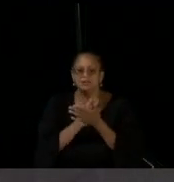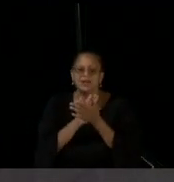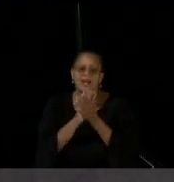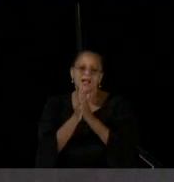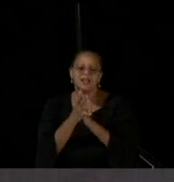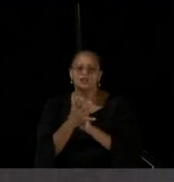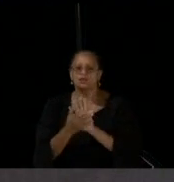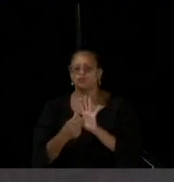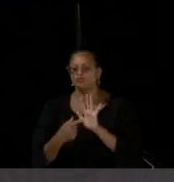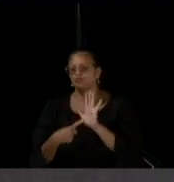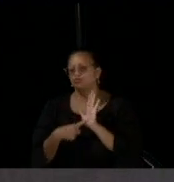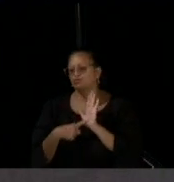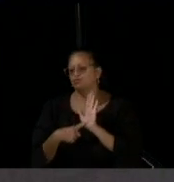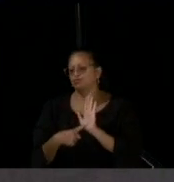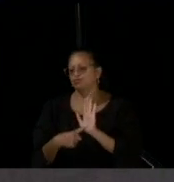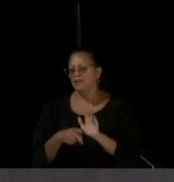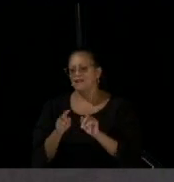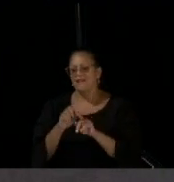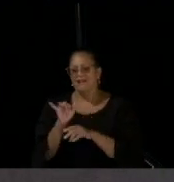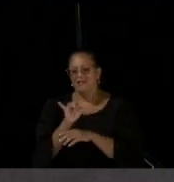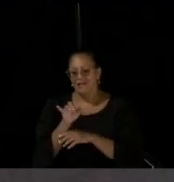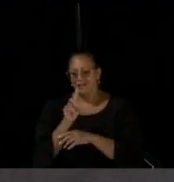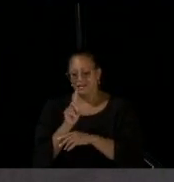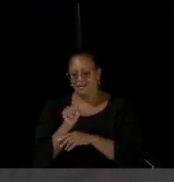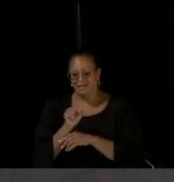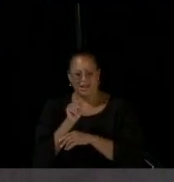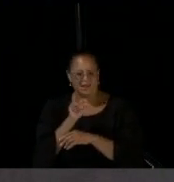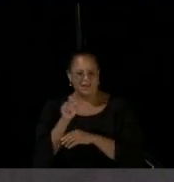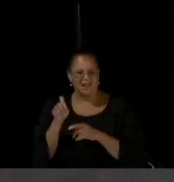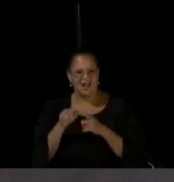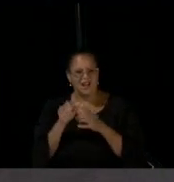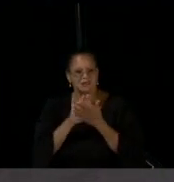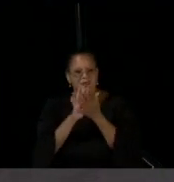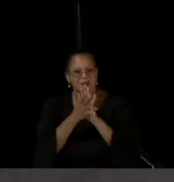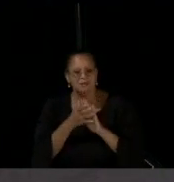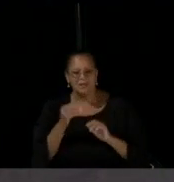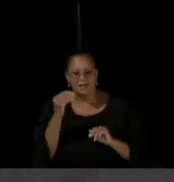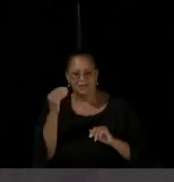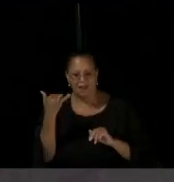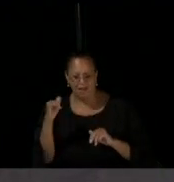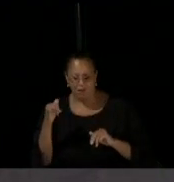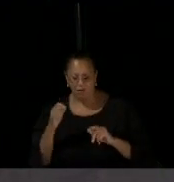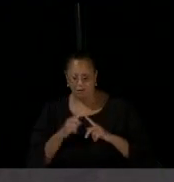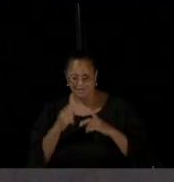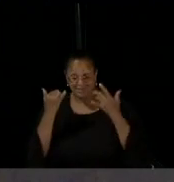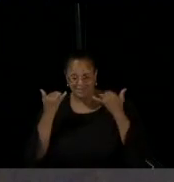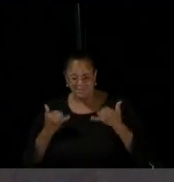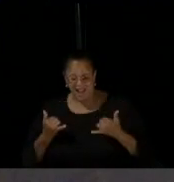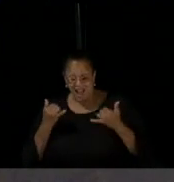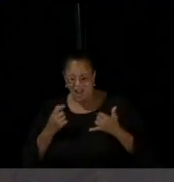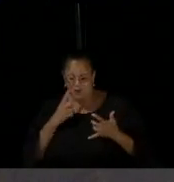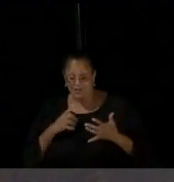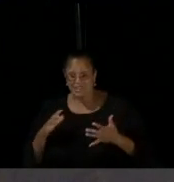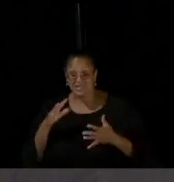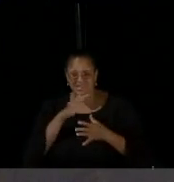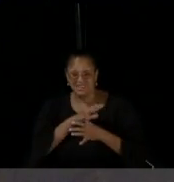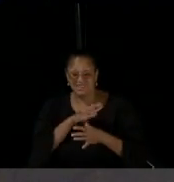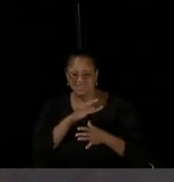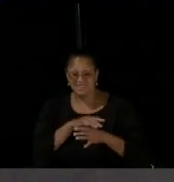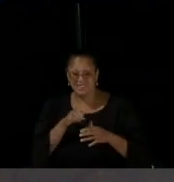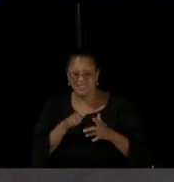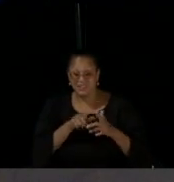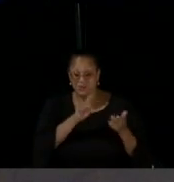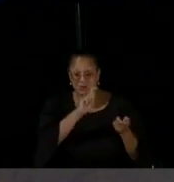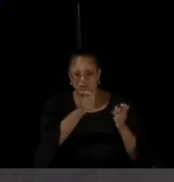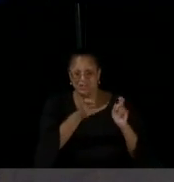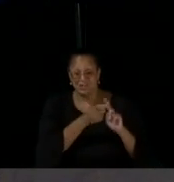show our potential and, like the dandelion, became yellow. And now, as seniors, we transition